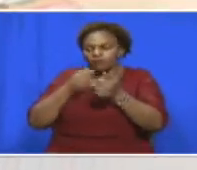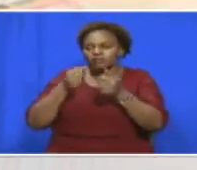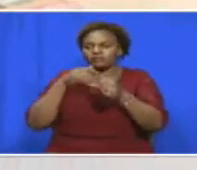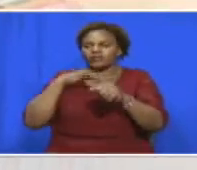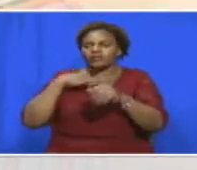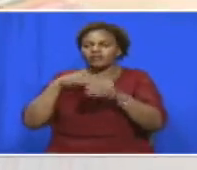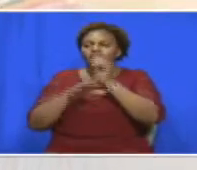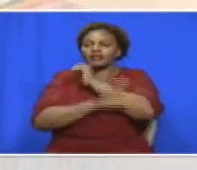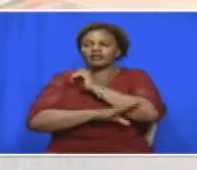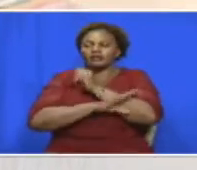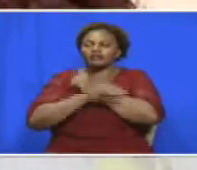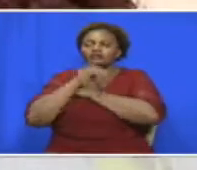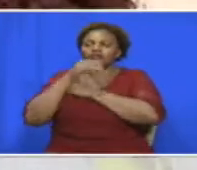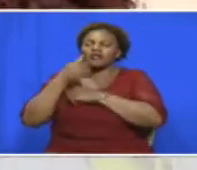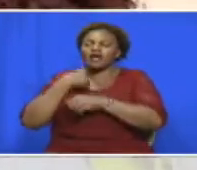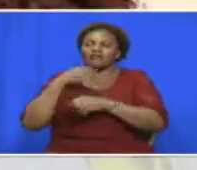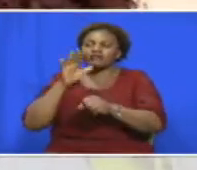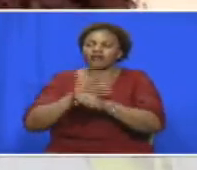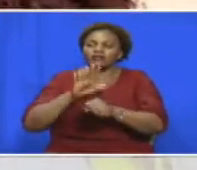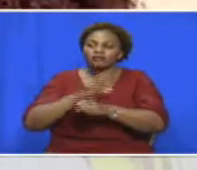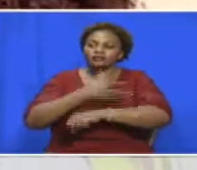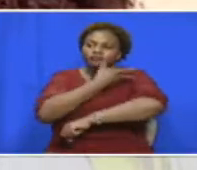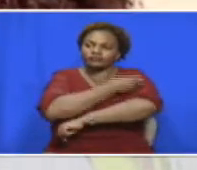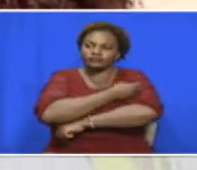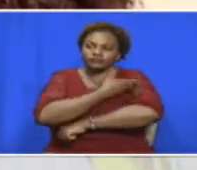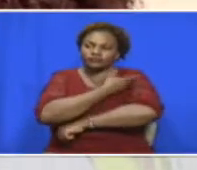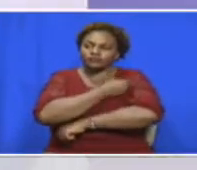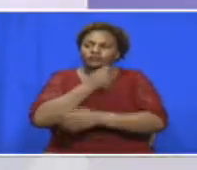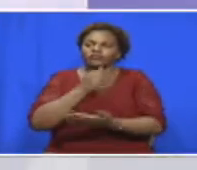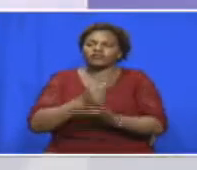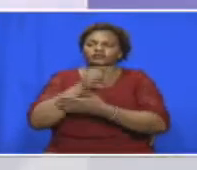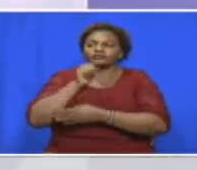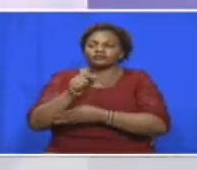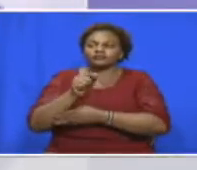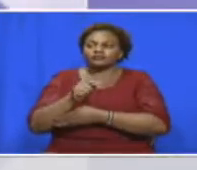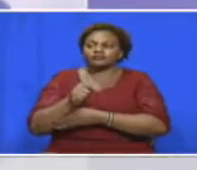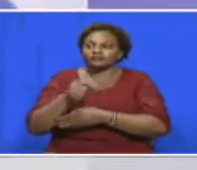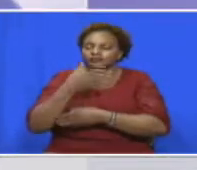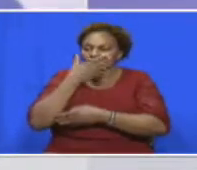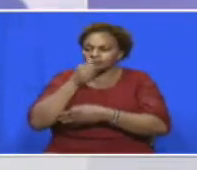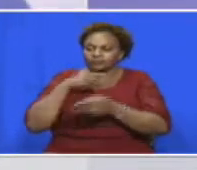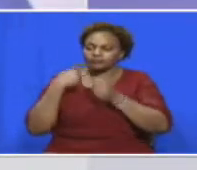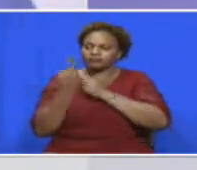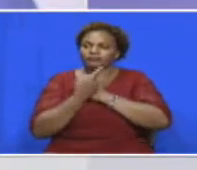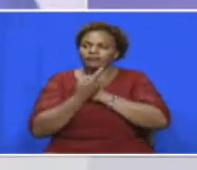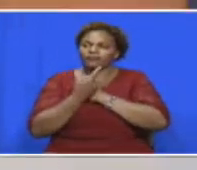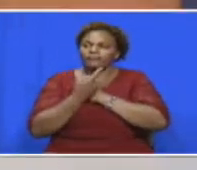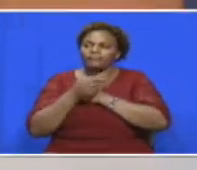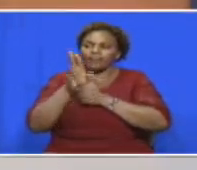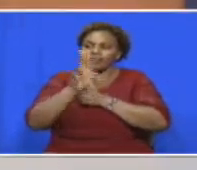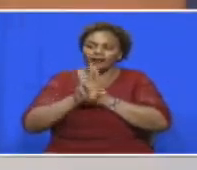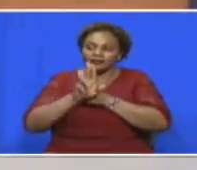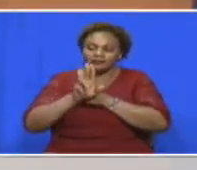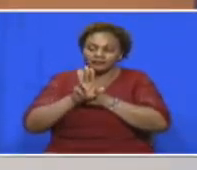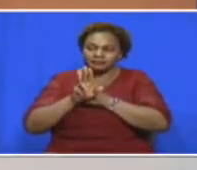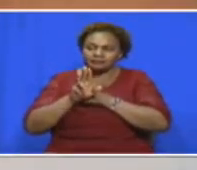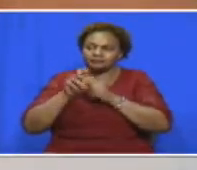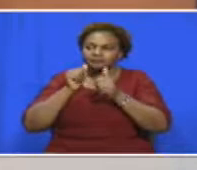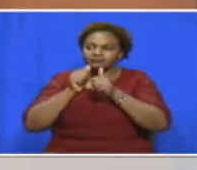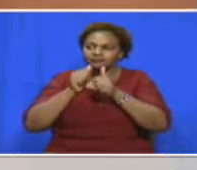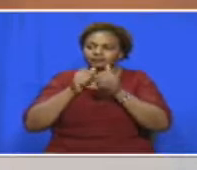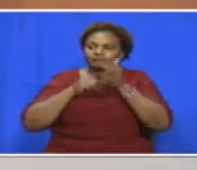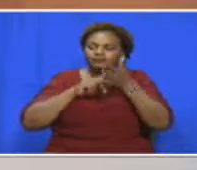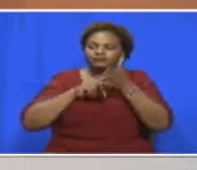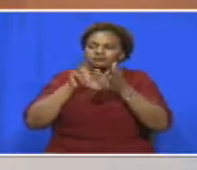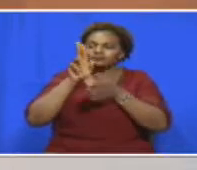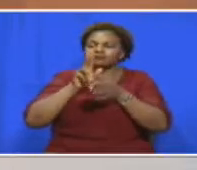the country does not have a lot of vaccines to facilitate that. And so the best approach would be to use targeted approach that can